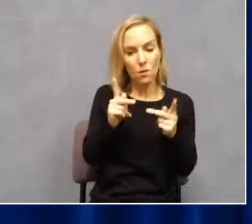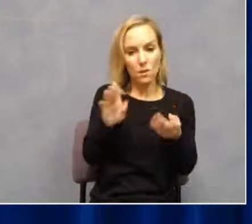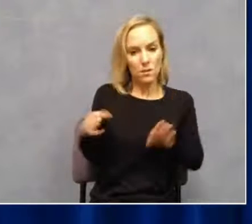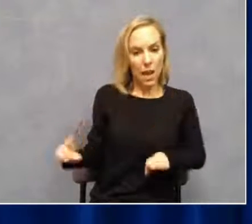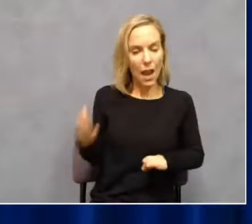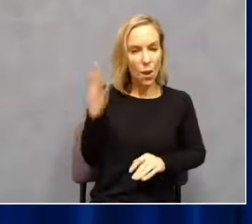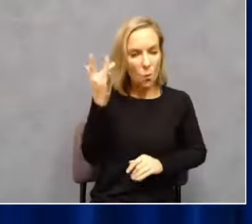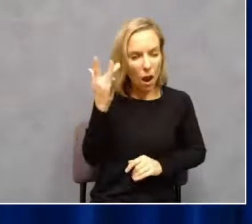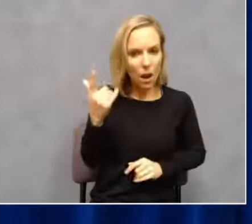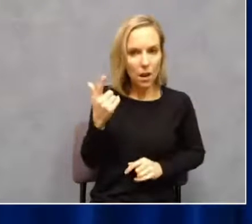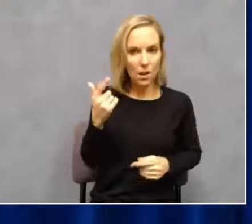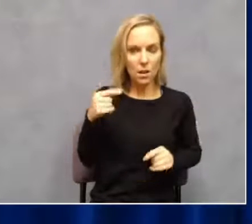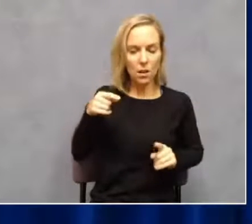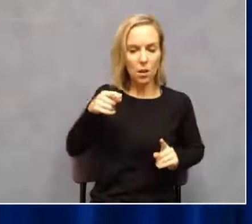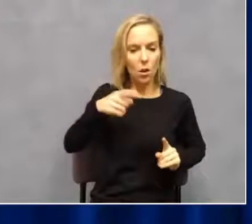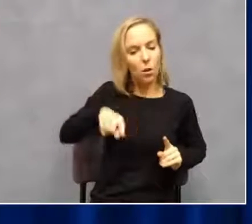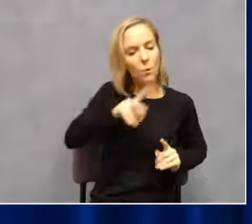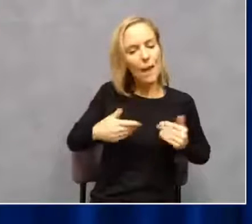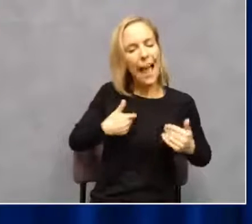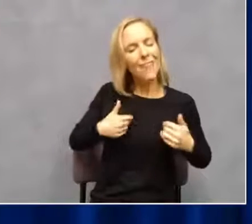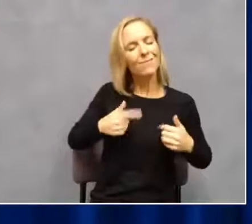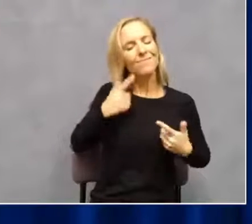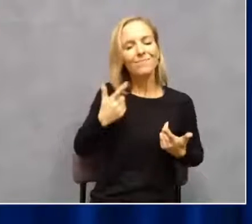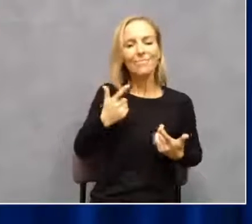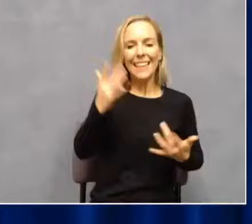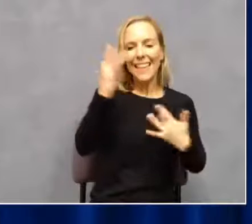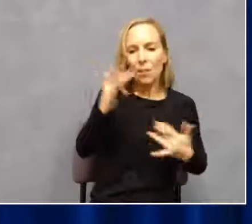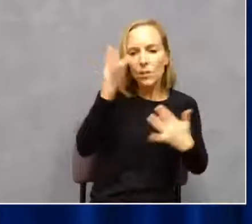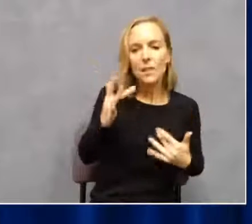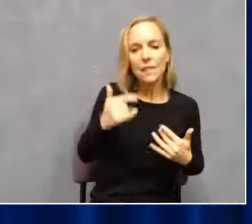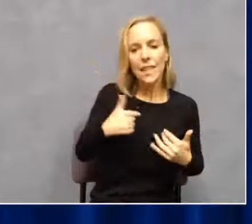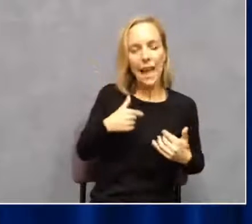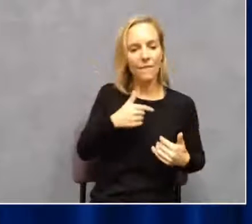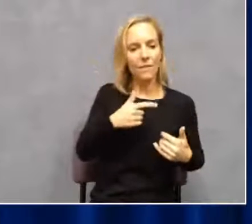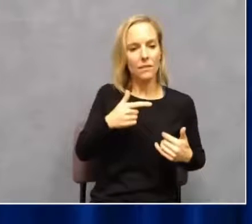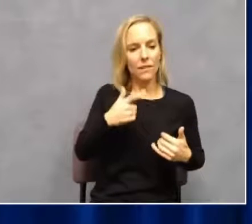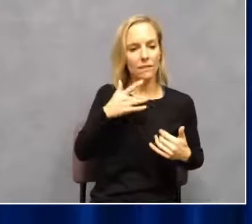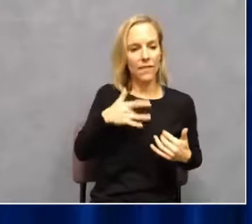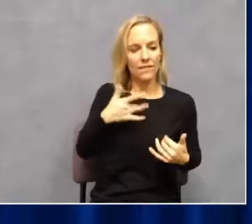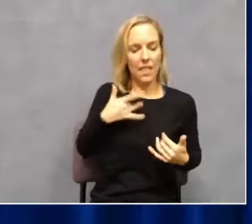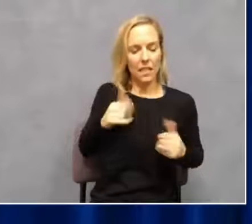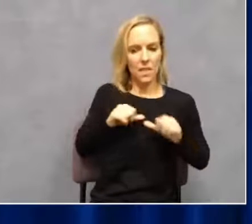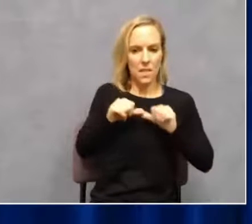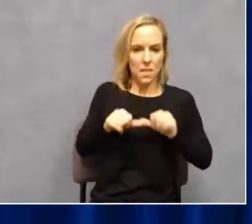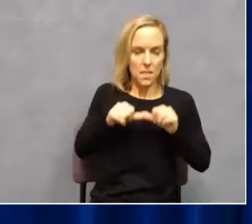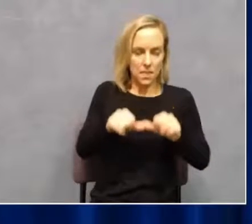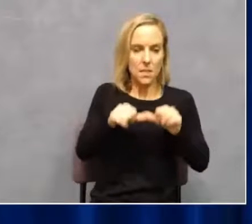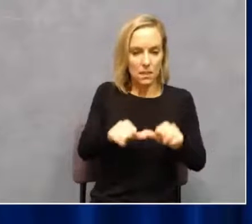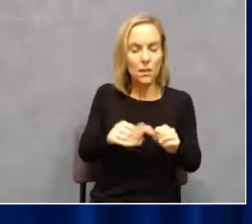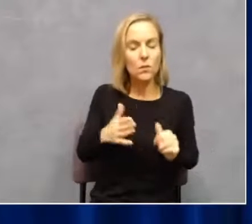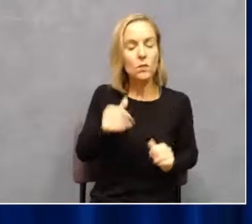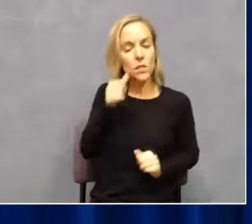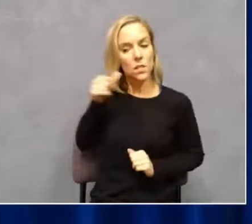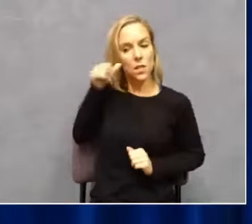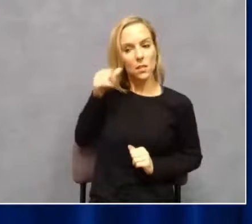long illnesses and they have prolonged symptoms. So yesterday, my colleague and the Chief of Staff for the Department for Public Health told a